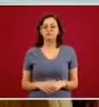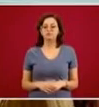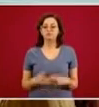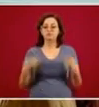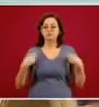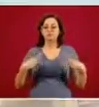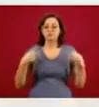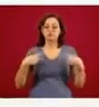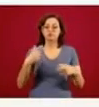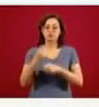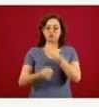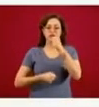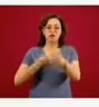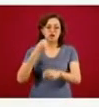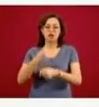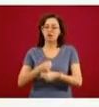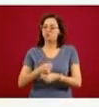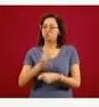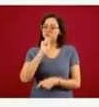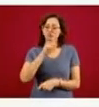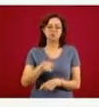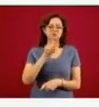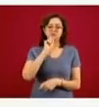the pandemic.